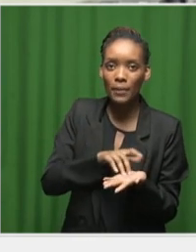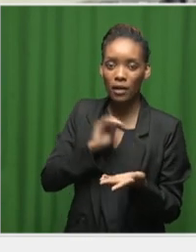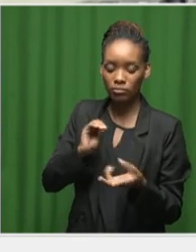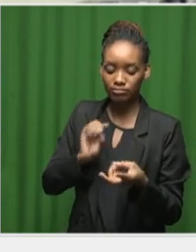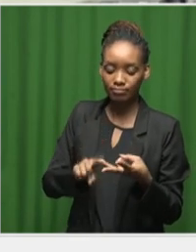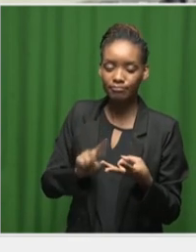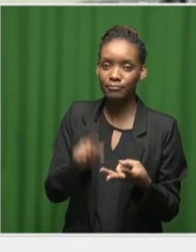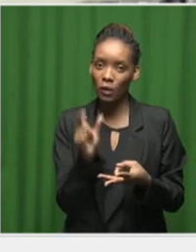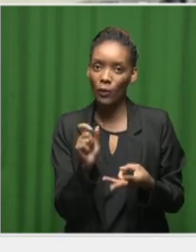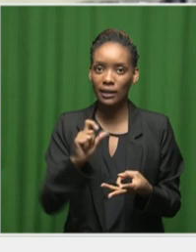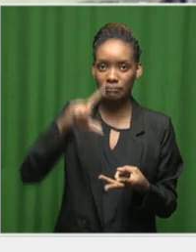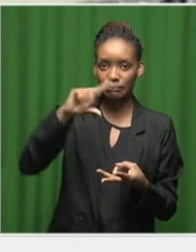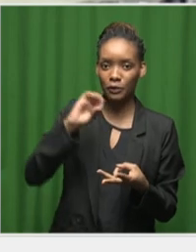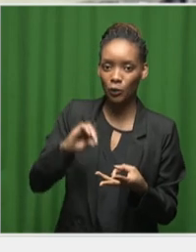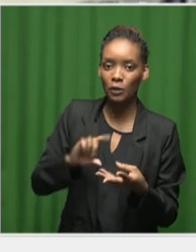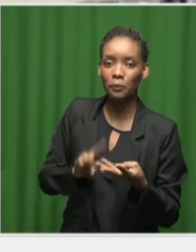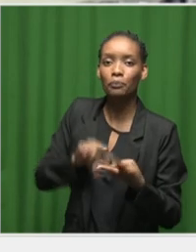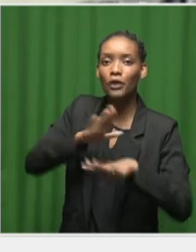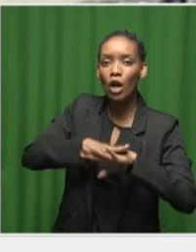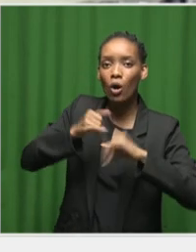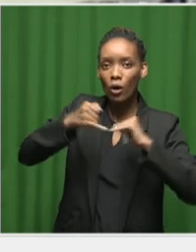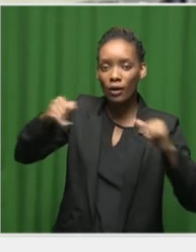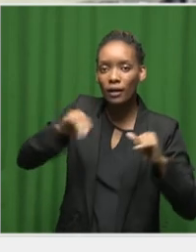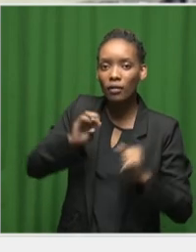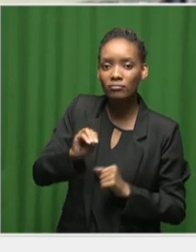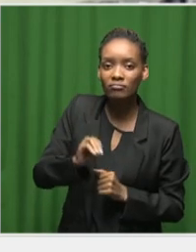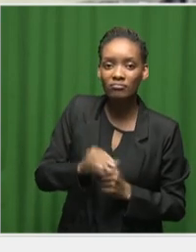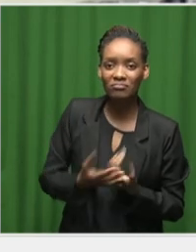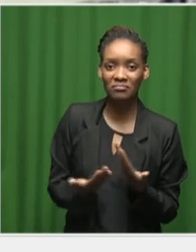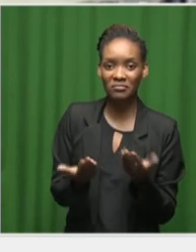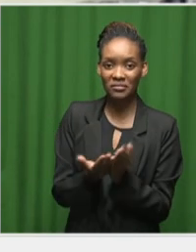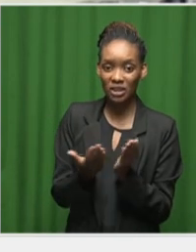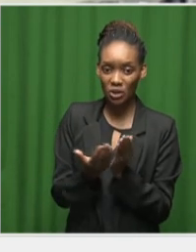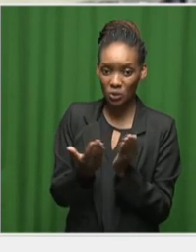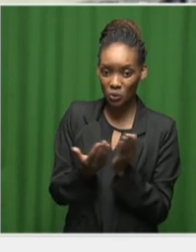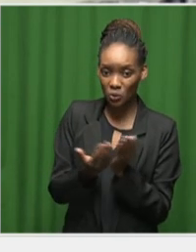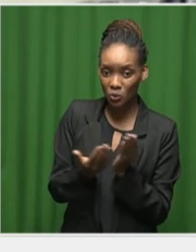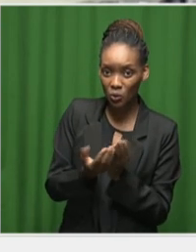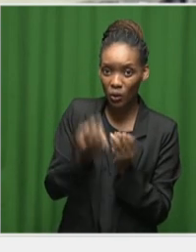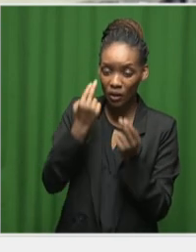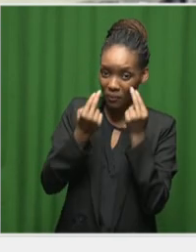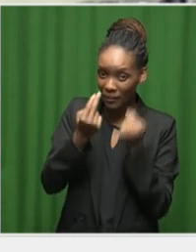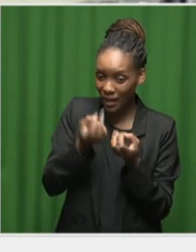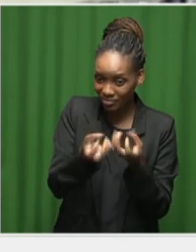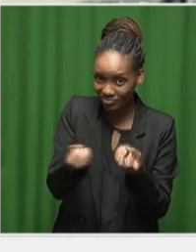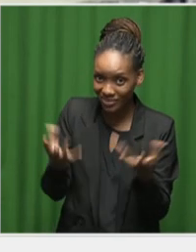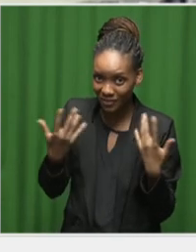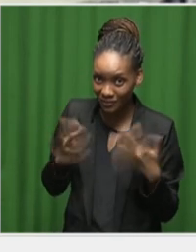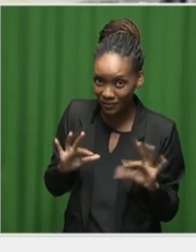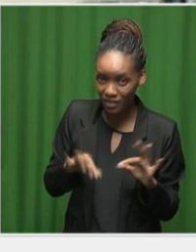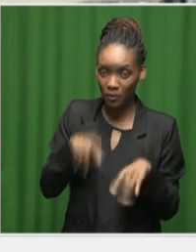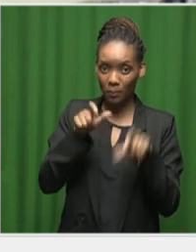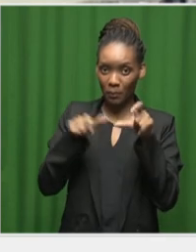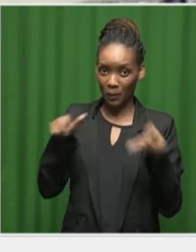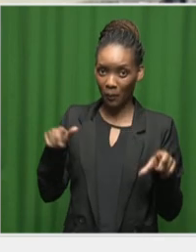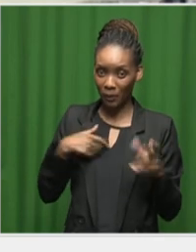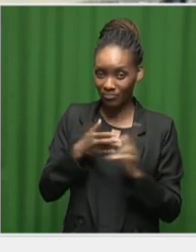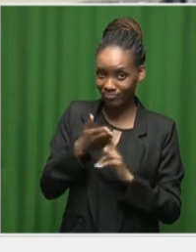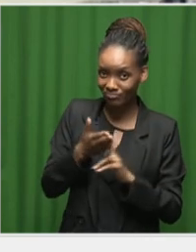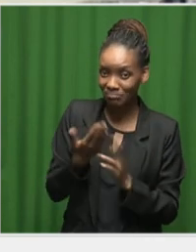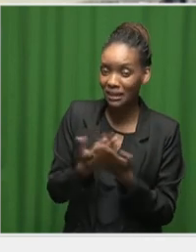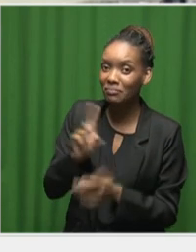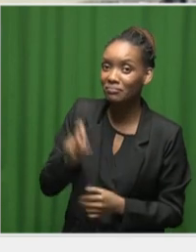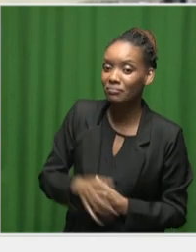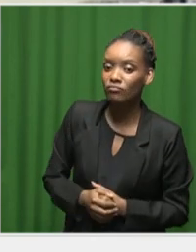available online. Has it been distributed to schools for the blind? Is it out there, people able to access this?